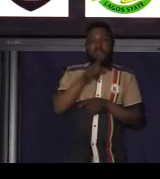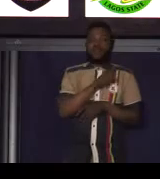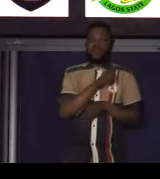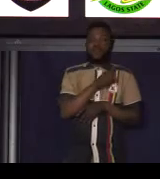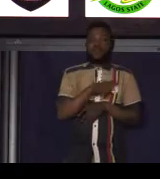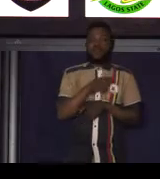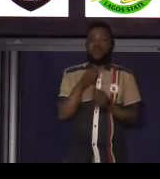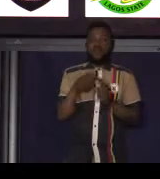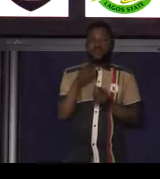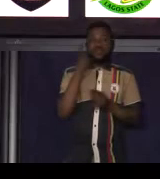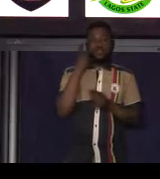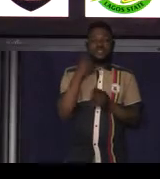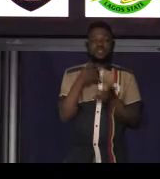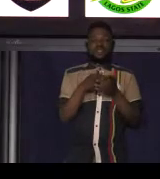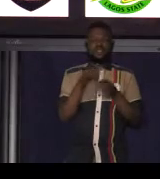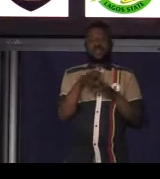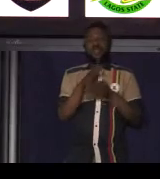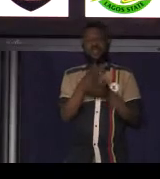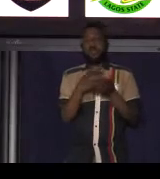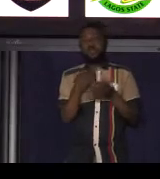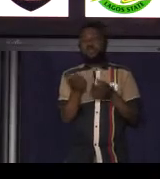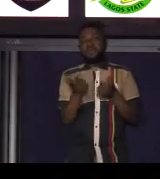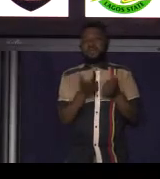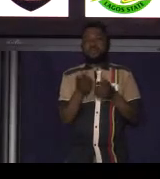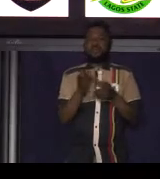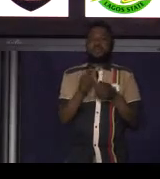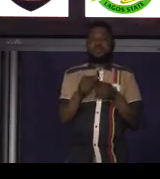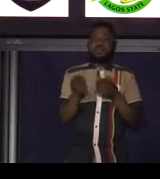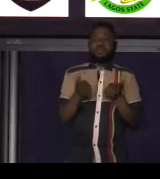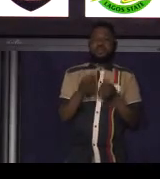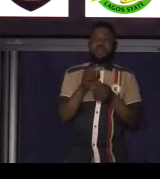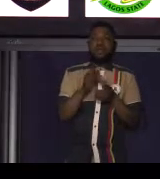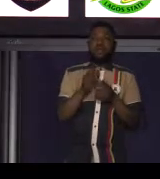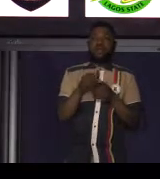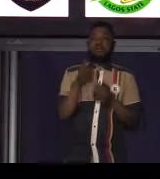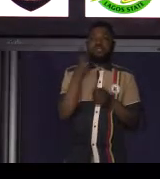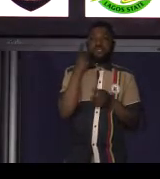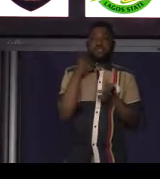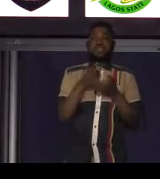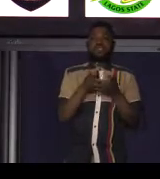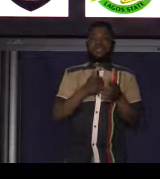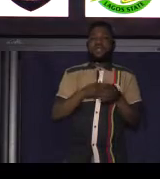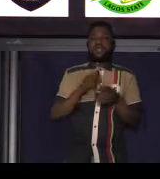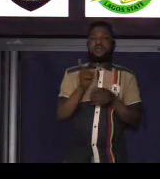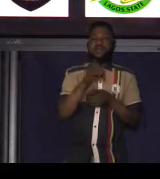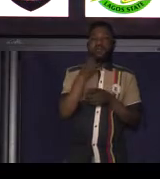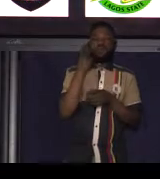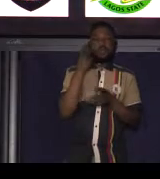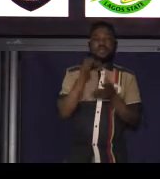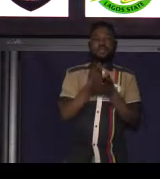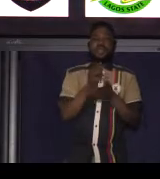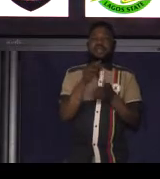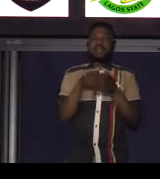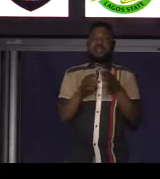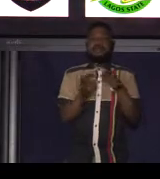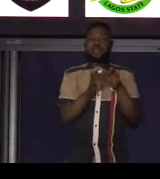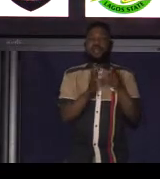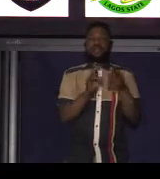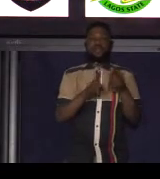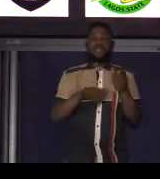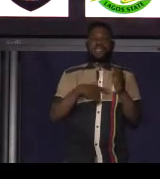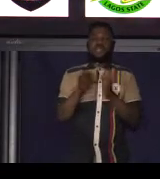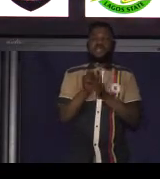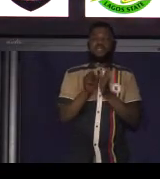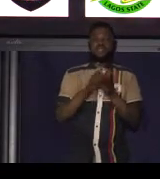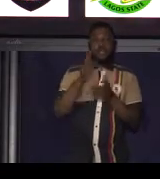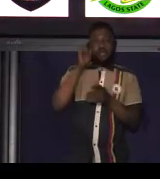logo. When you see it on some of the buses or cars, or you see it anywhere, you know that this belongs to Lagos